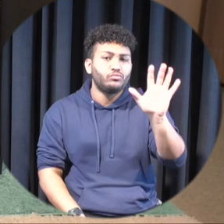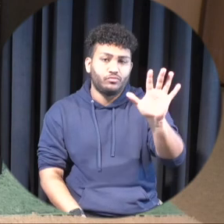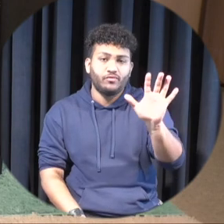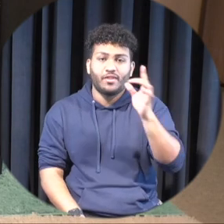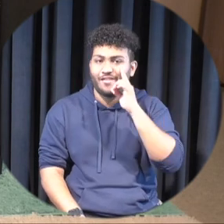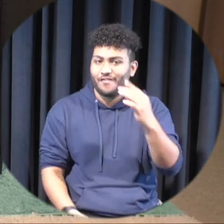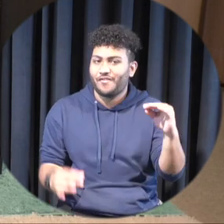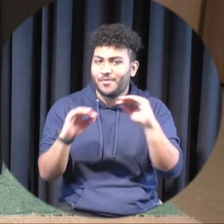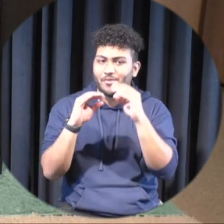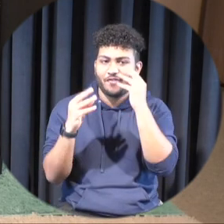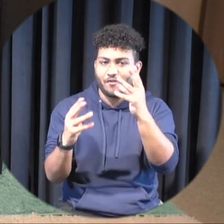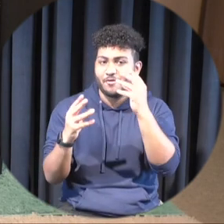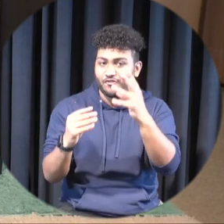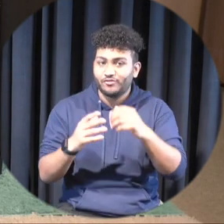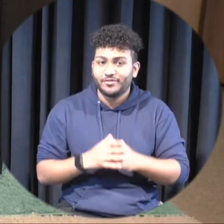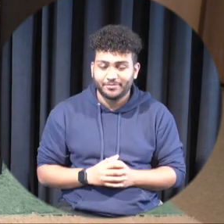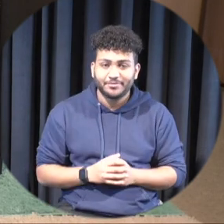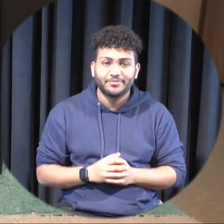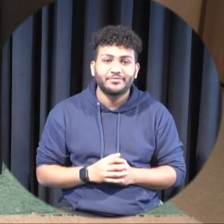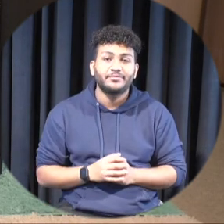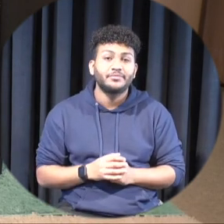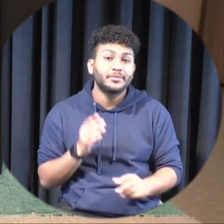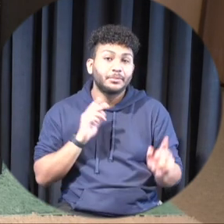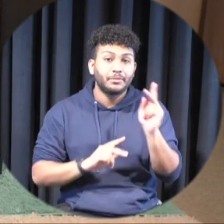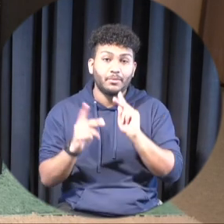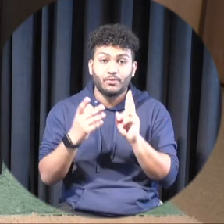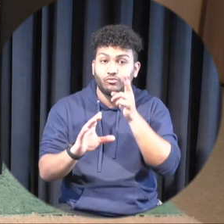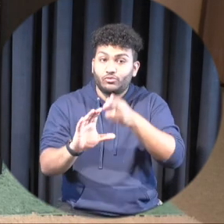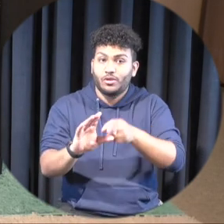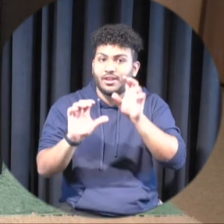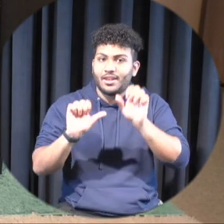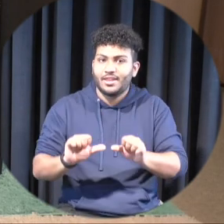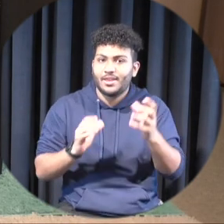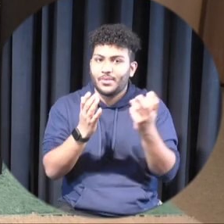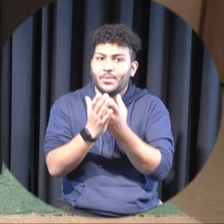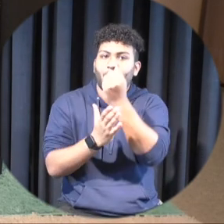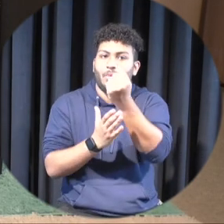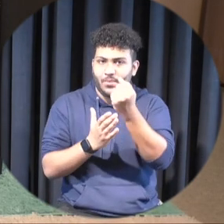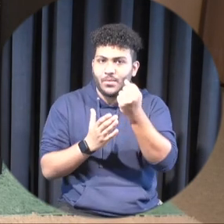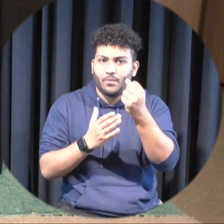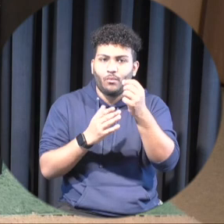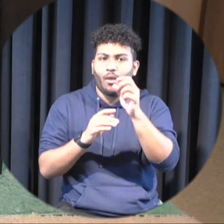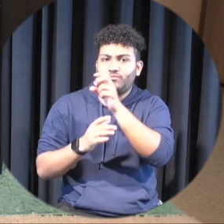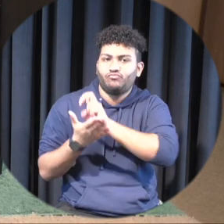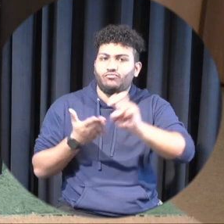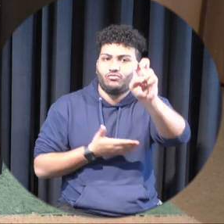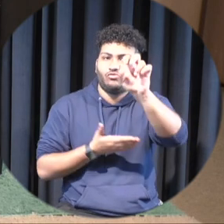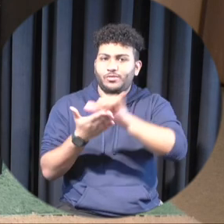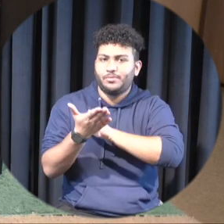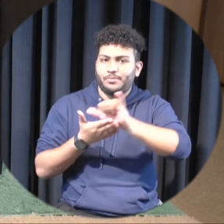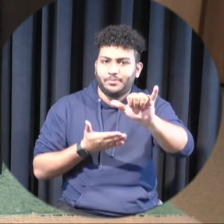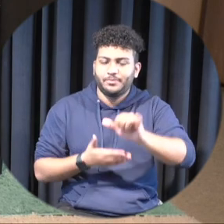room 205 for more information. Participants can win a trip to perform in New York City.